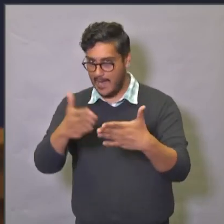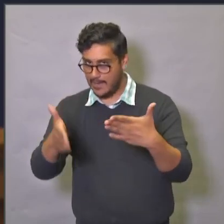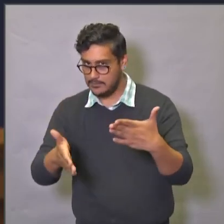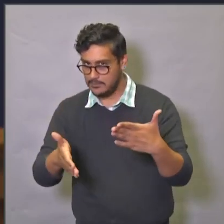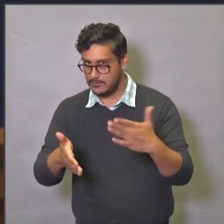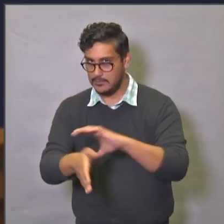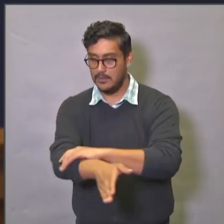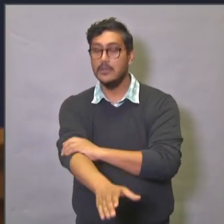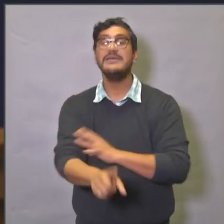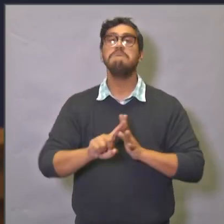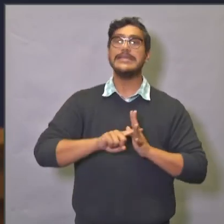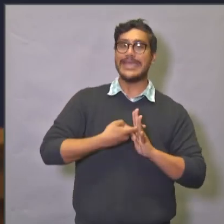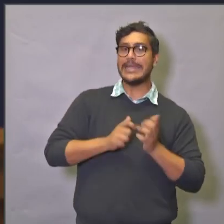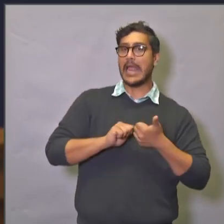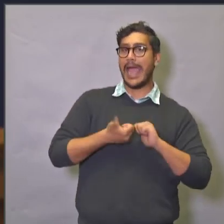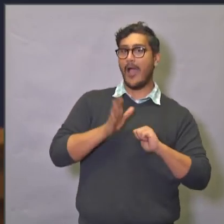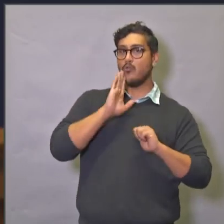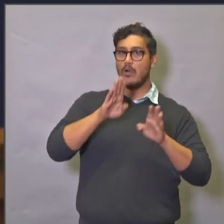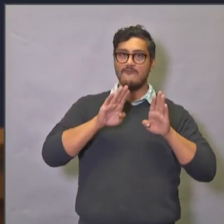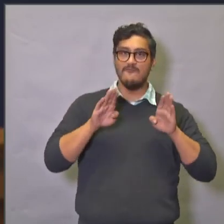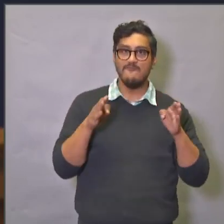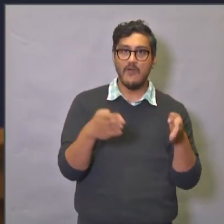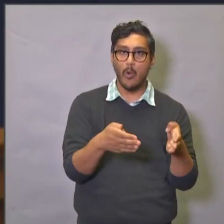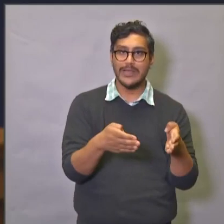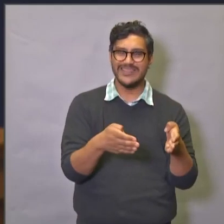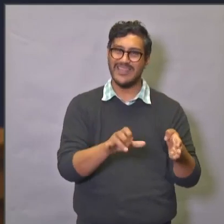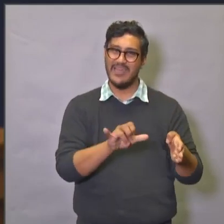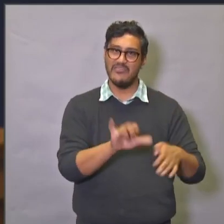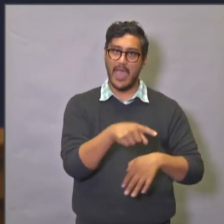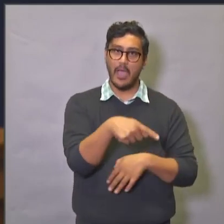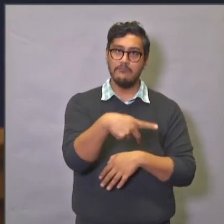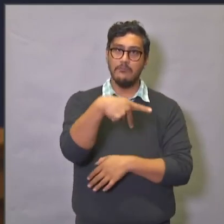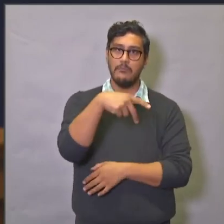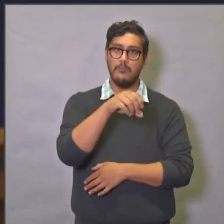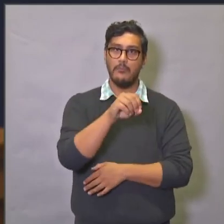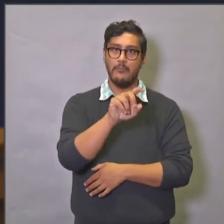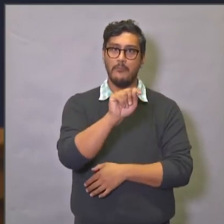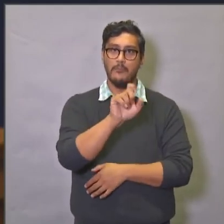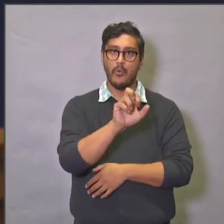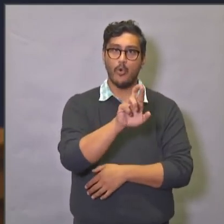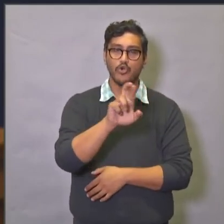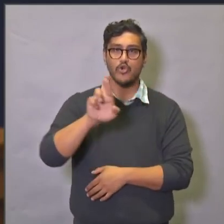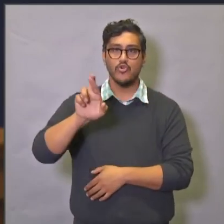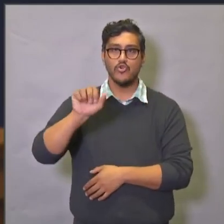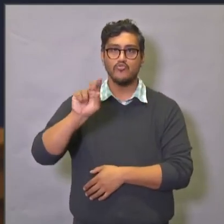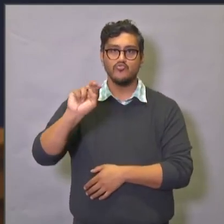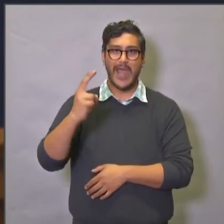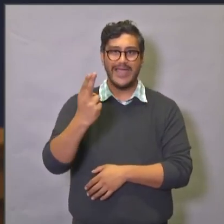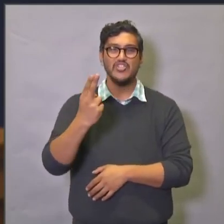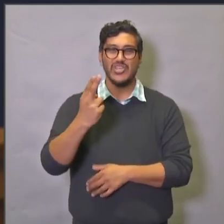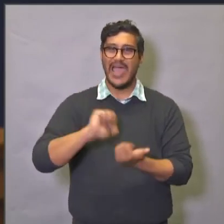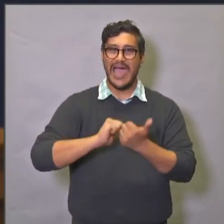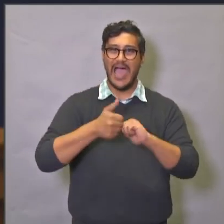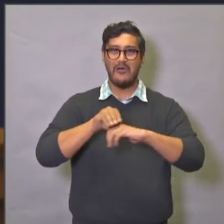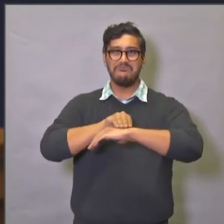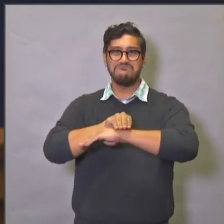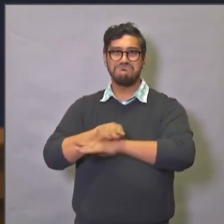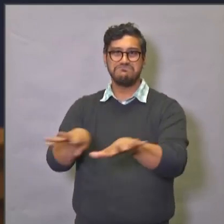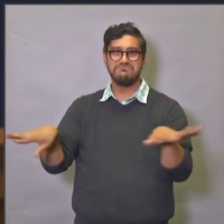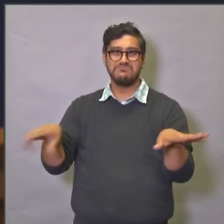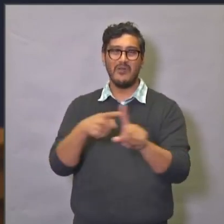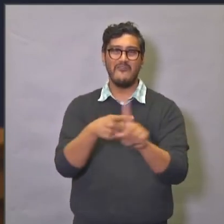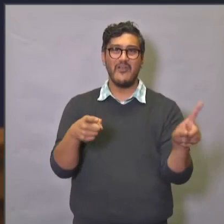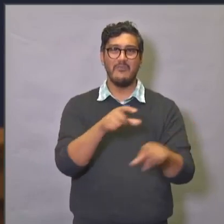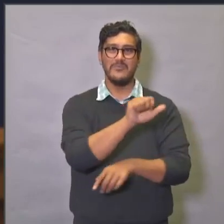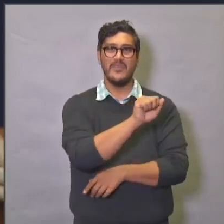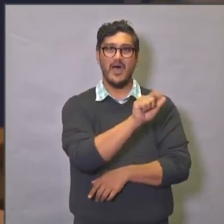to focus on the health impact to Porter Ranch and the residents that live in Porter Ranch as it relates to the Aliso Canyon blowout. Dr.